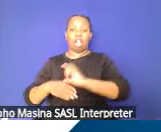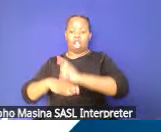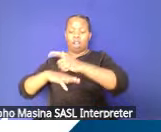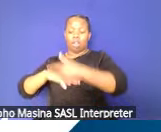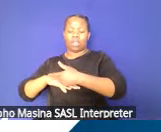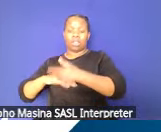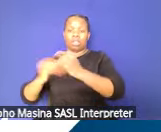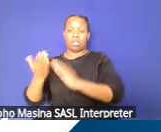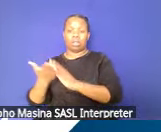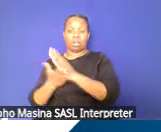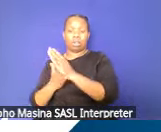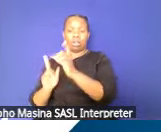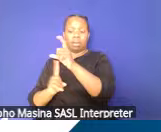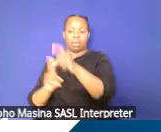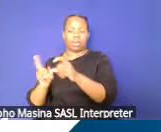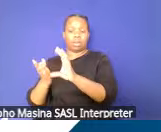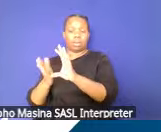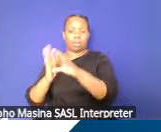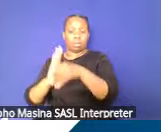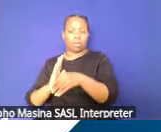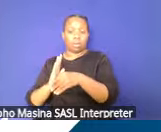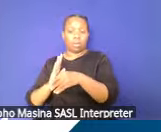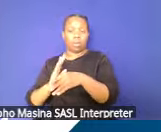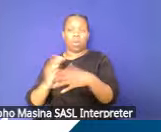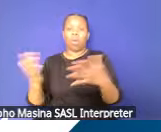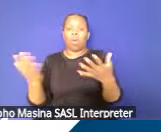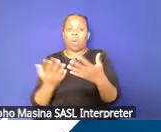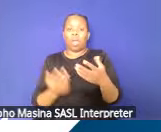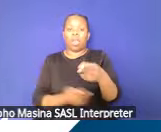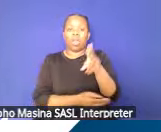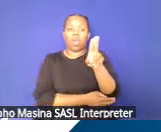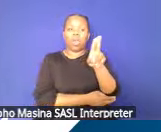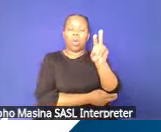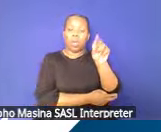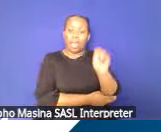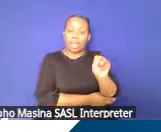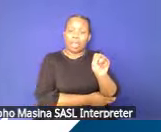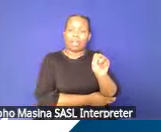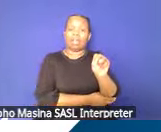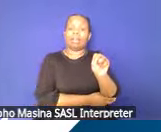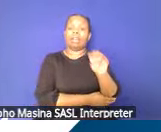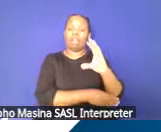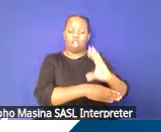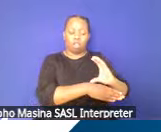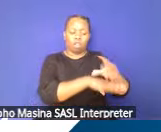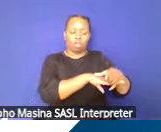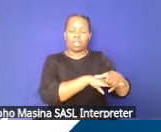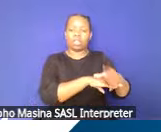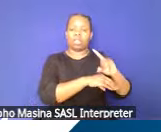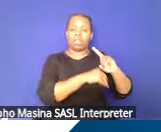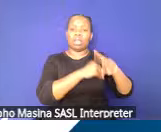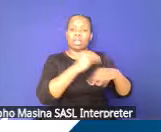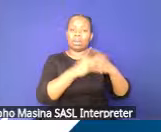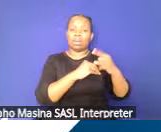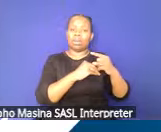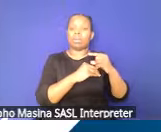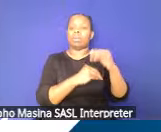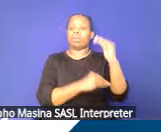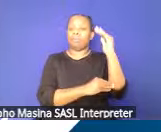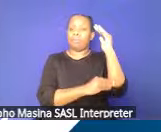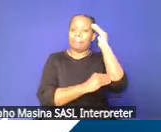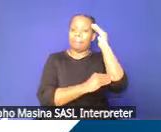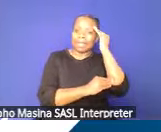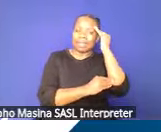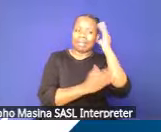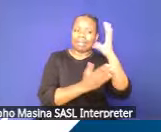Disabilities. And in the UN Convention, they talk about mental disability or